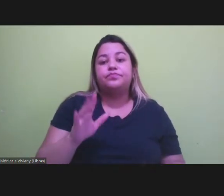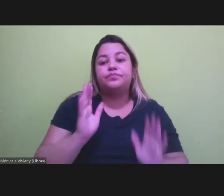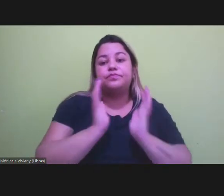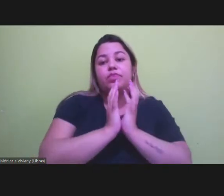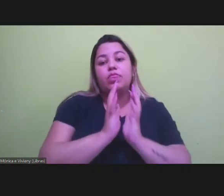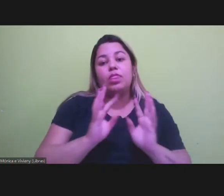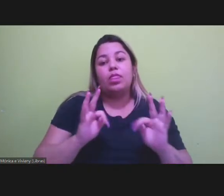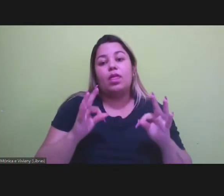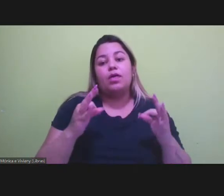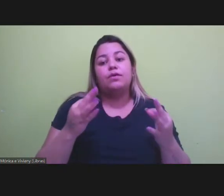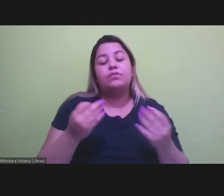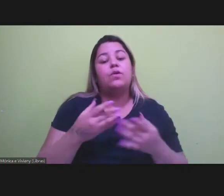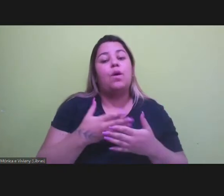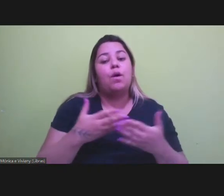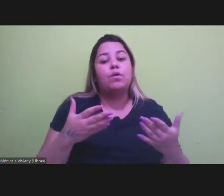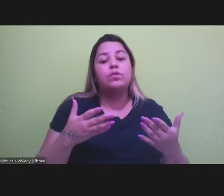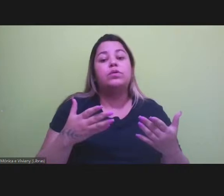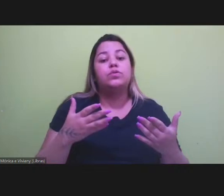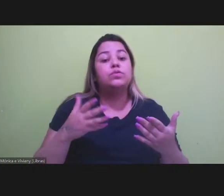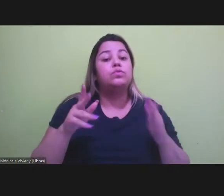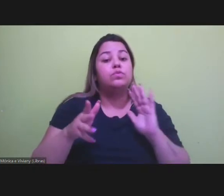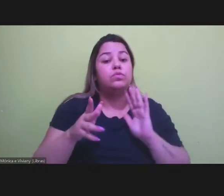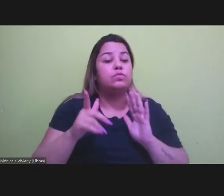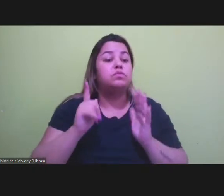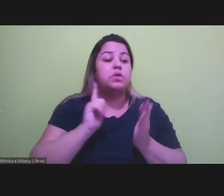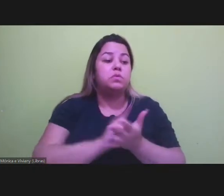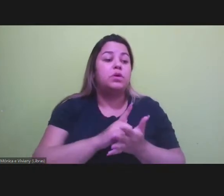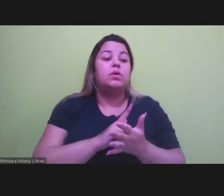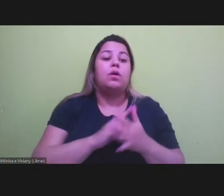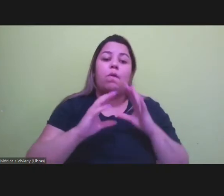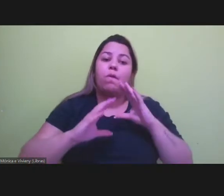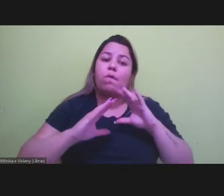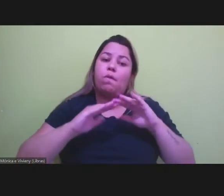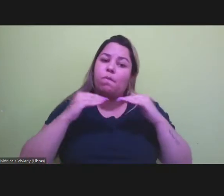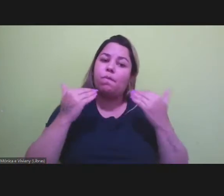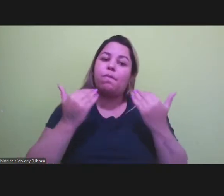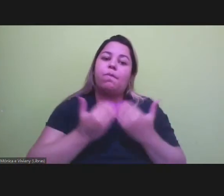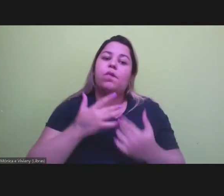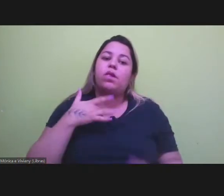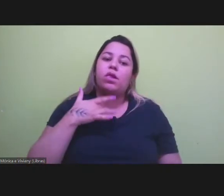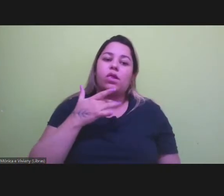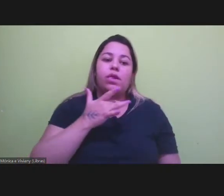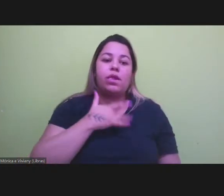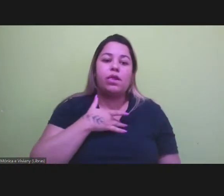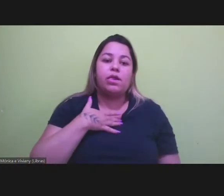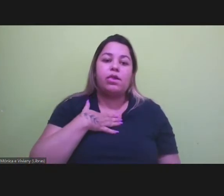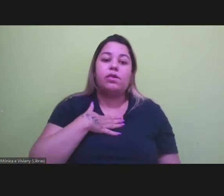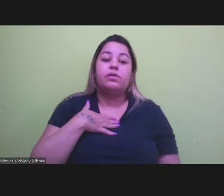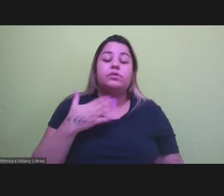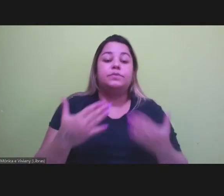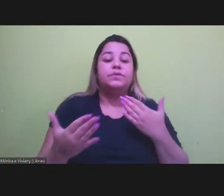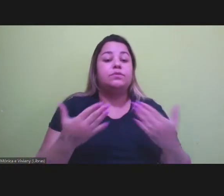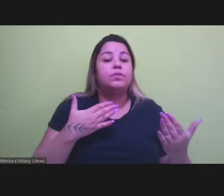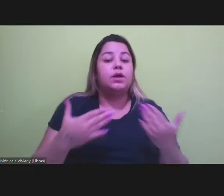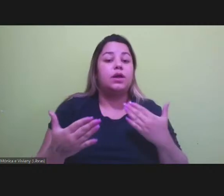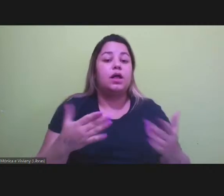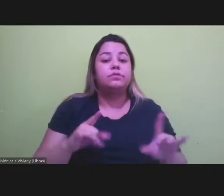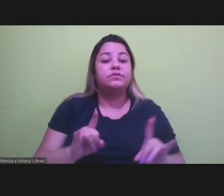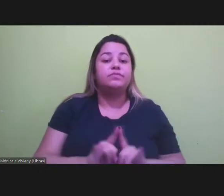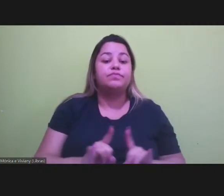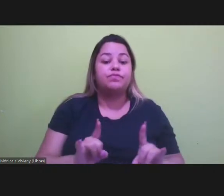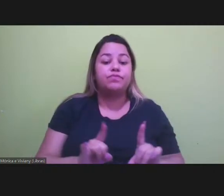close to it, and the team as a whole, but mainly the role of a communitary agent, health communitary agent, that compared